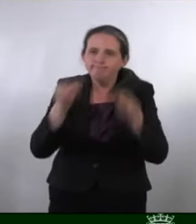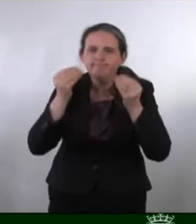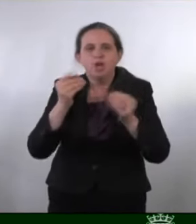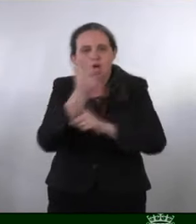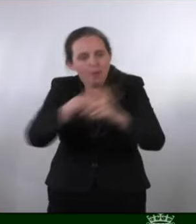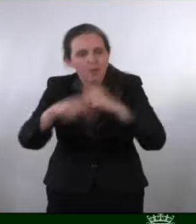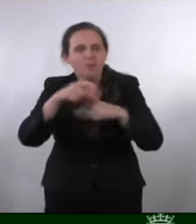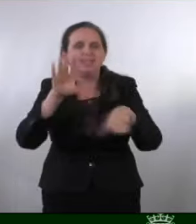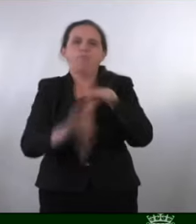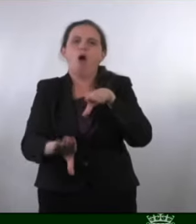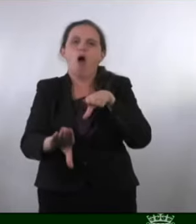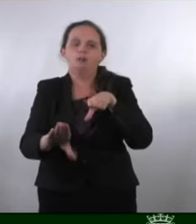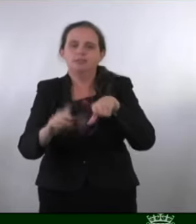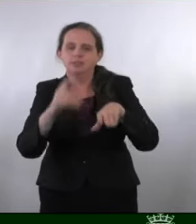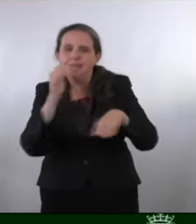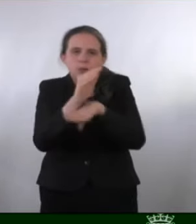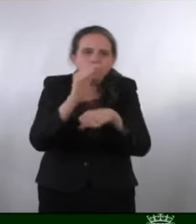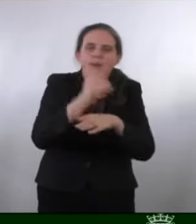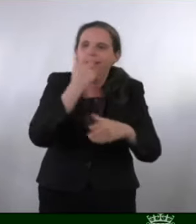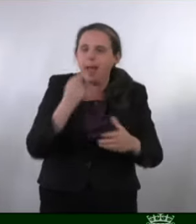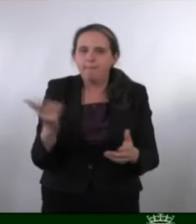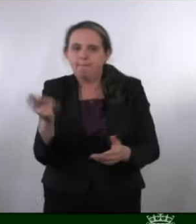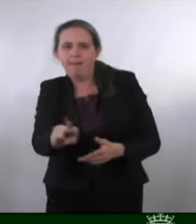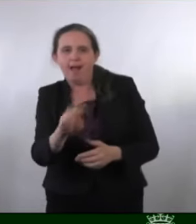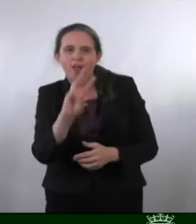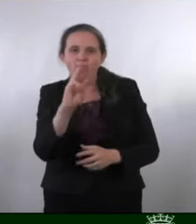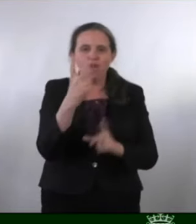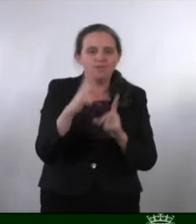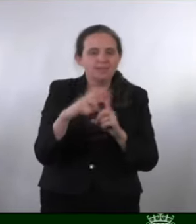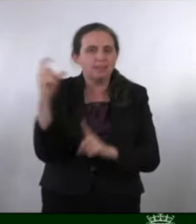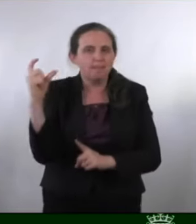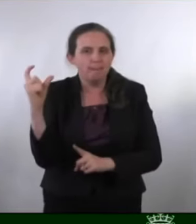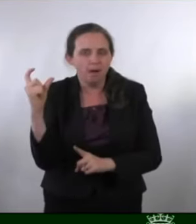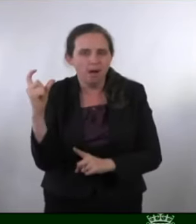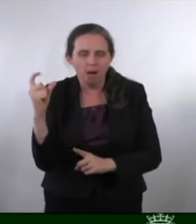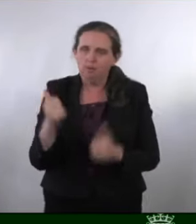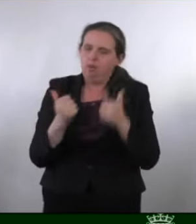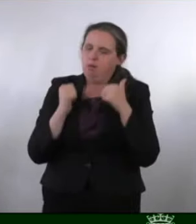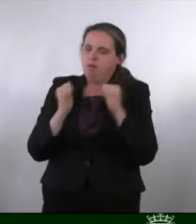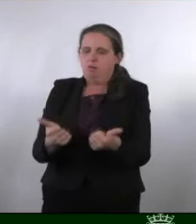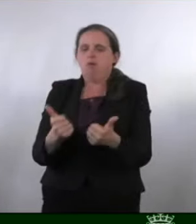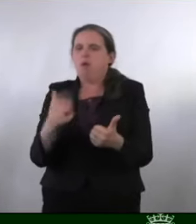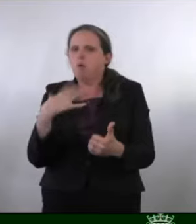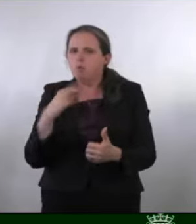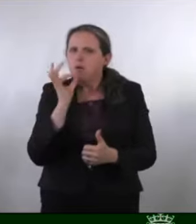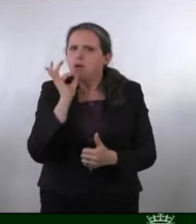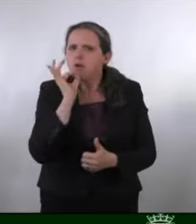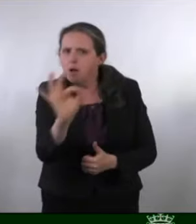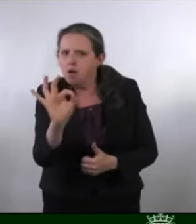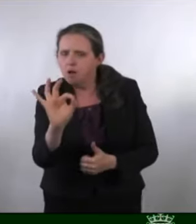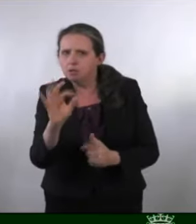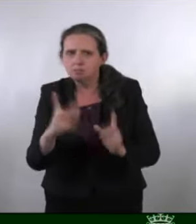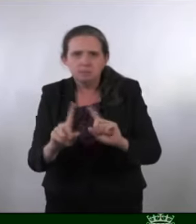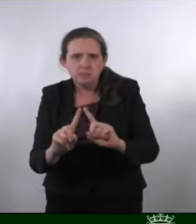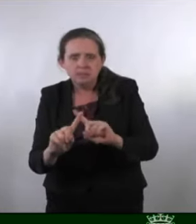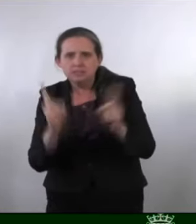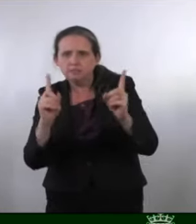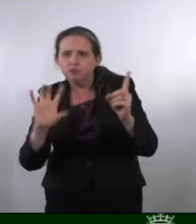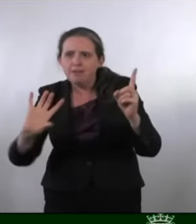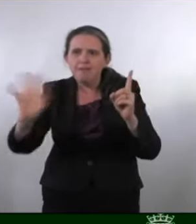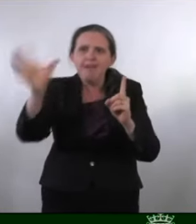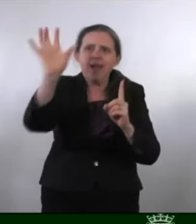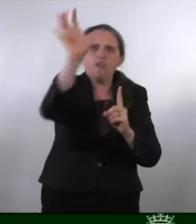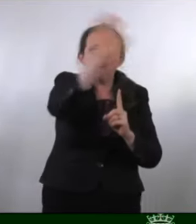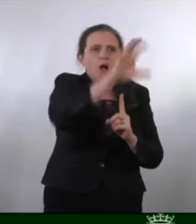also, with regard to the tiers themselves, will consideration be given for variances across big counties and regions? For example, the conditions in the Thames estuary can seem